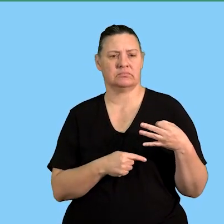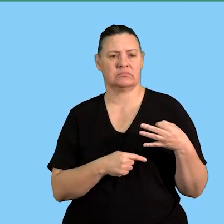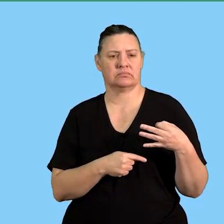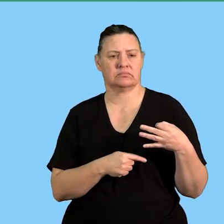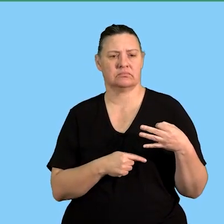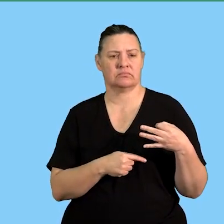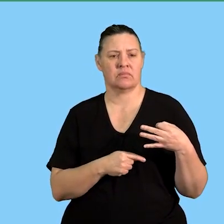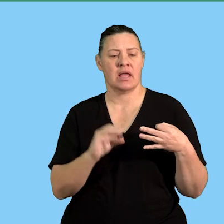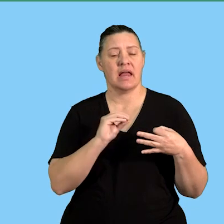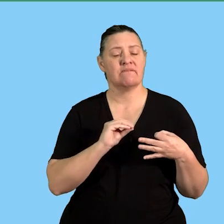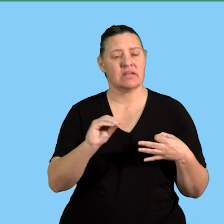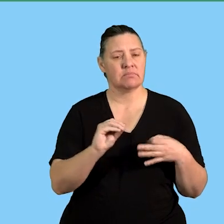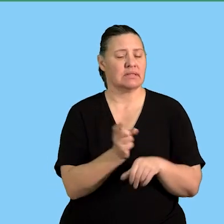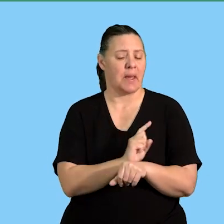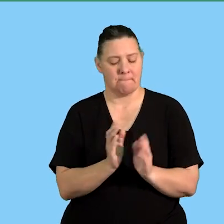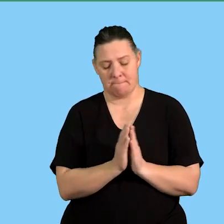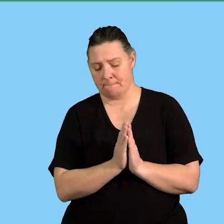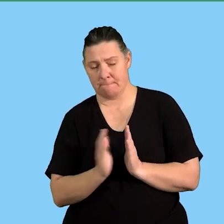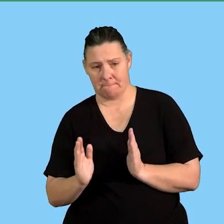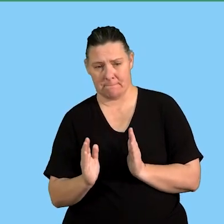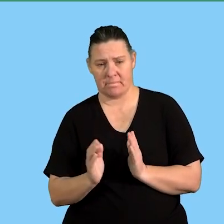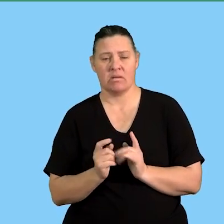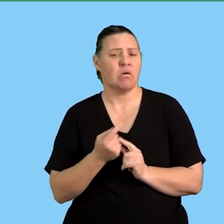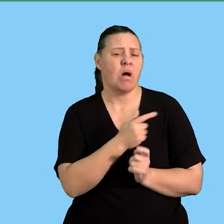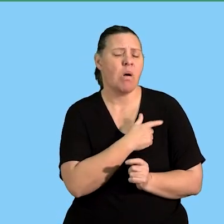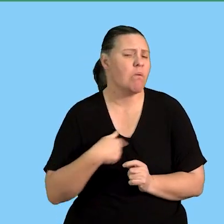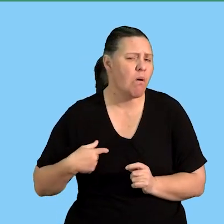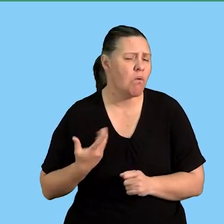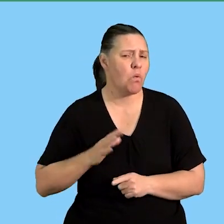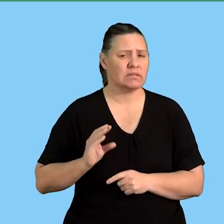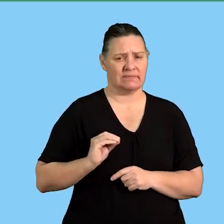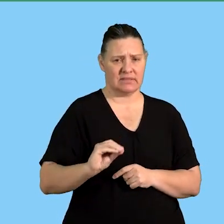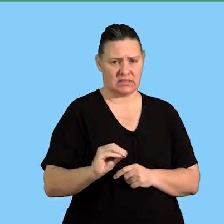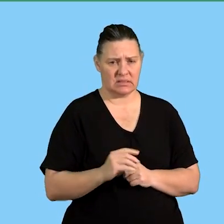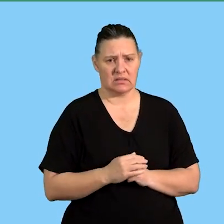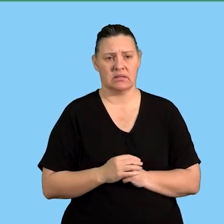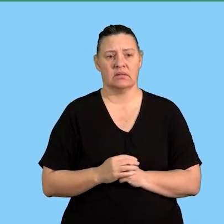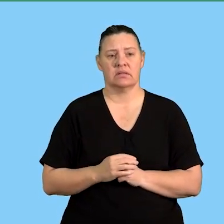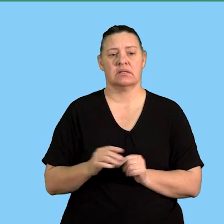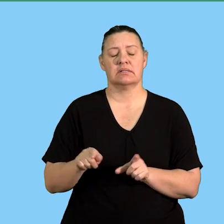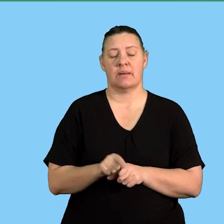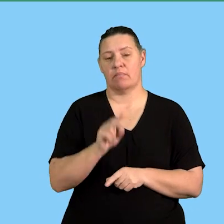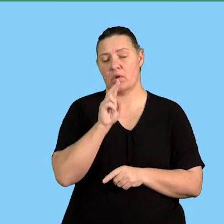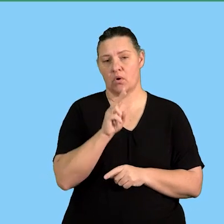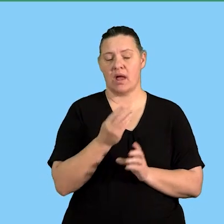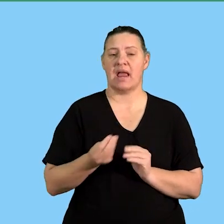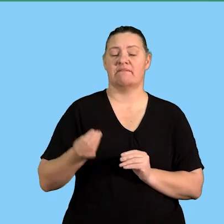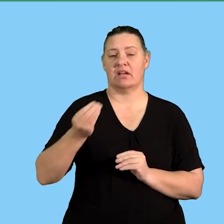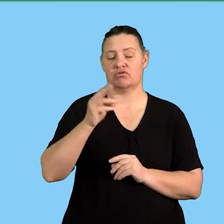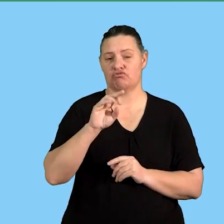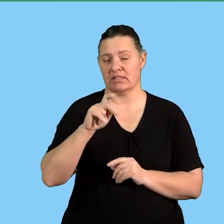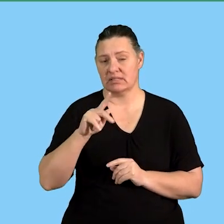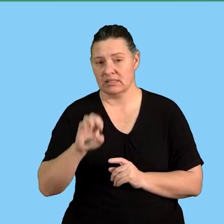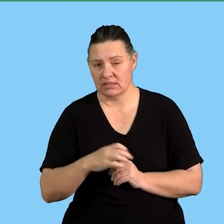a factor we call investment term or period, to say how long do you want to invest. Then we should also look into the inflation